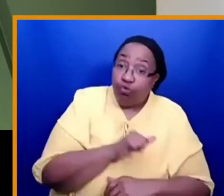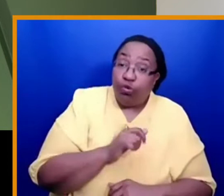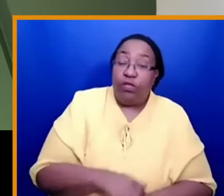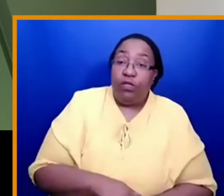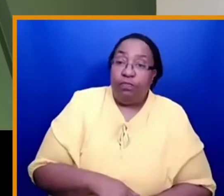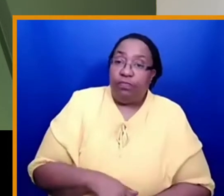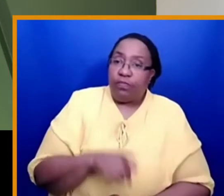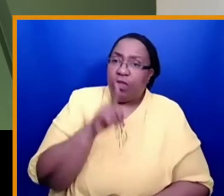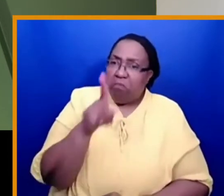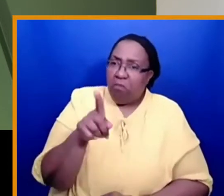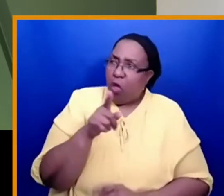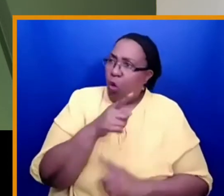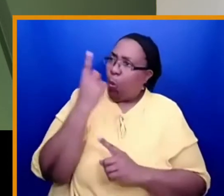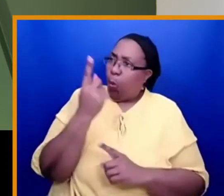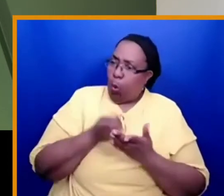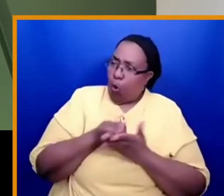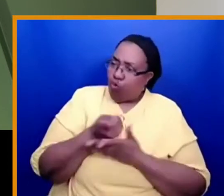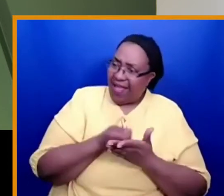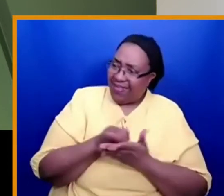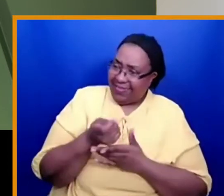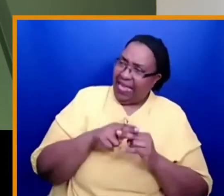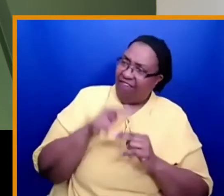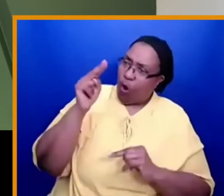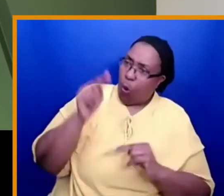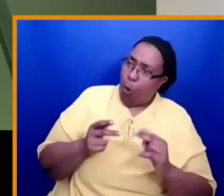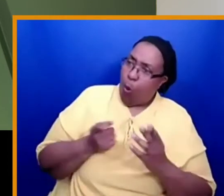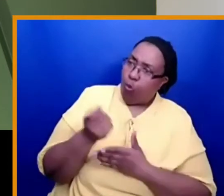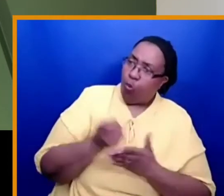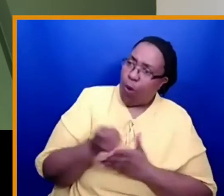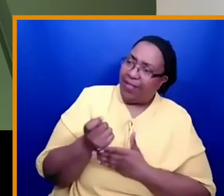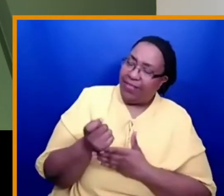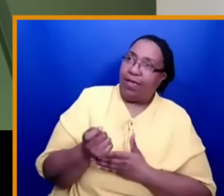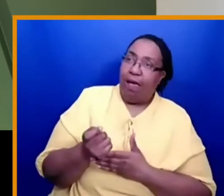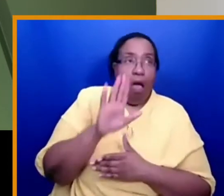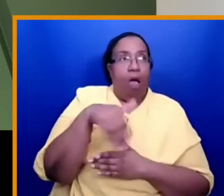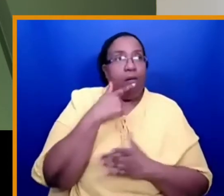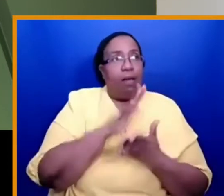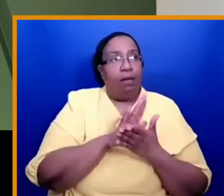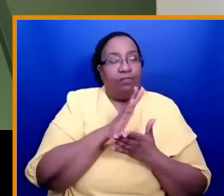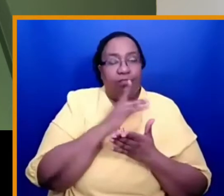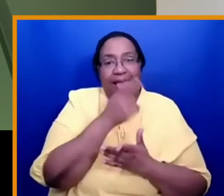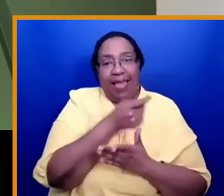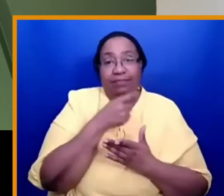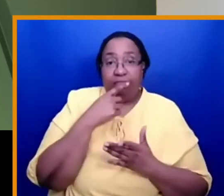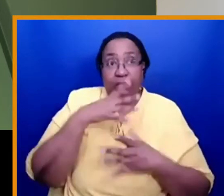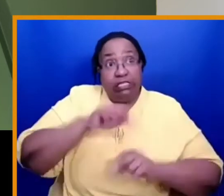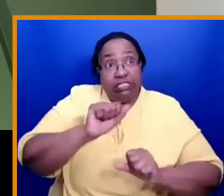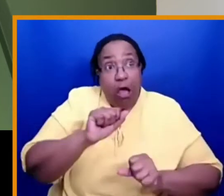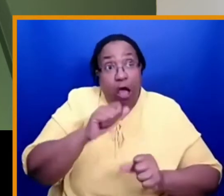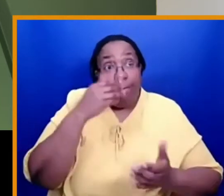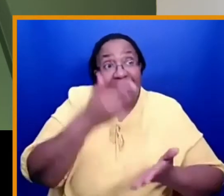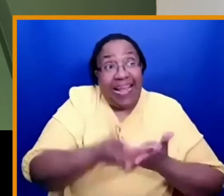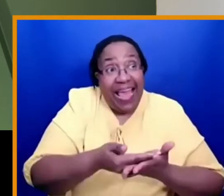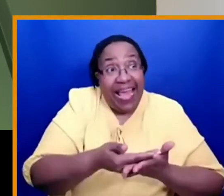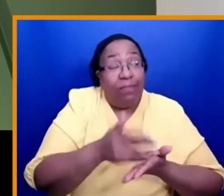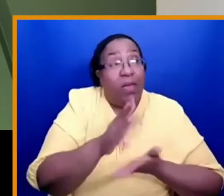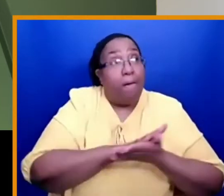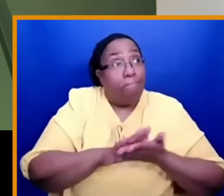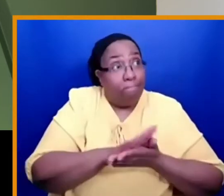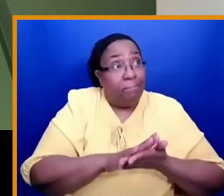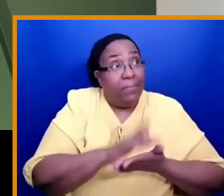who rent, if their rent is low enough, can have all of their rent paid from when they start their claim. But those with a mortgage have to build